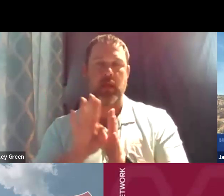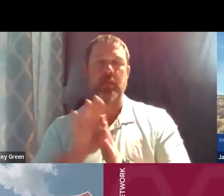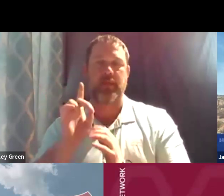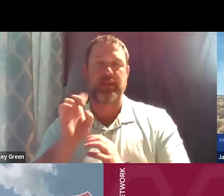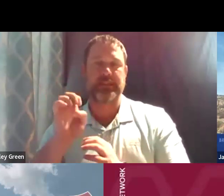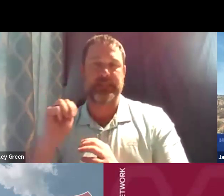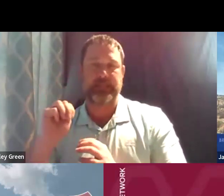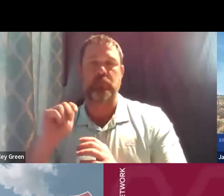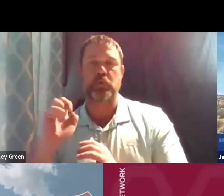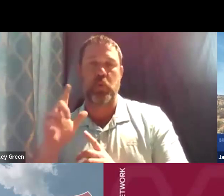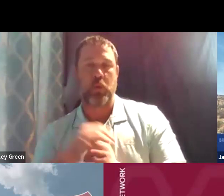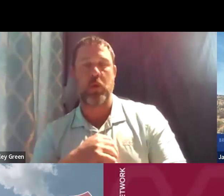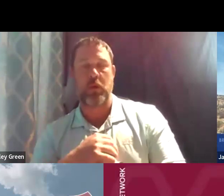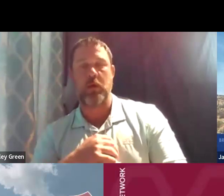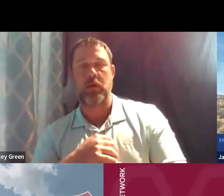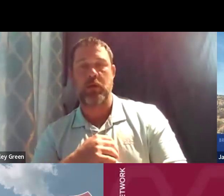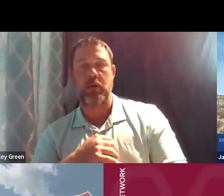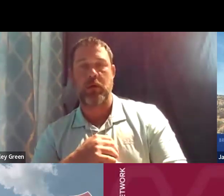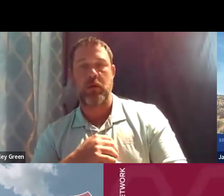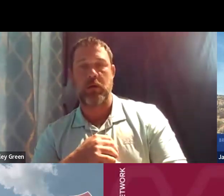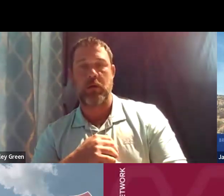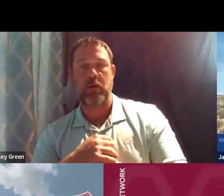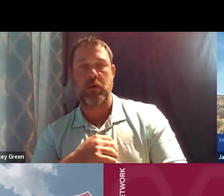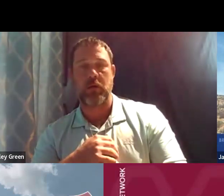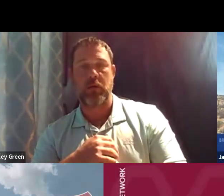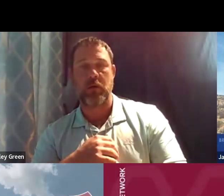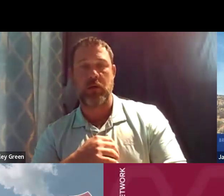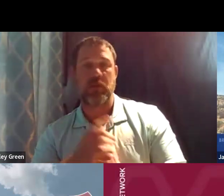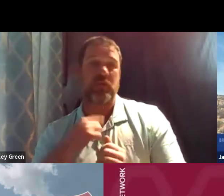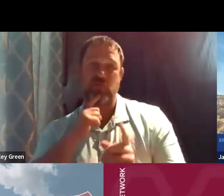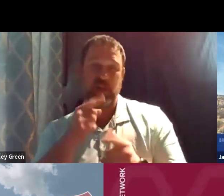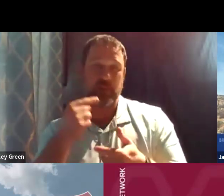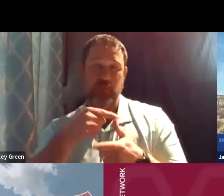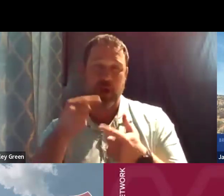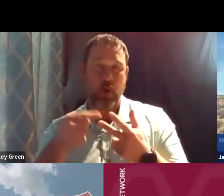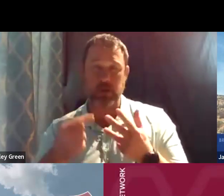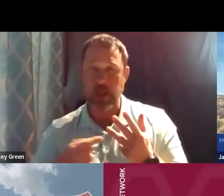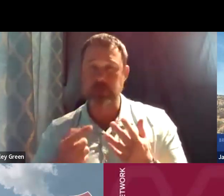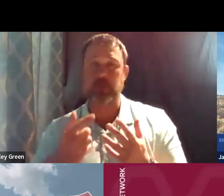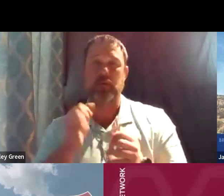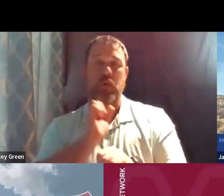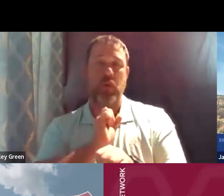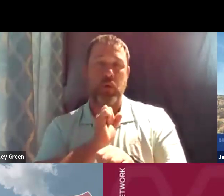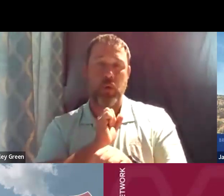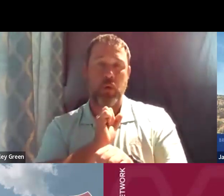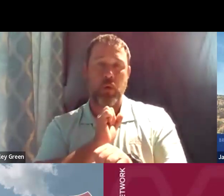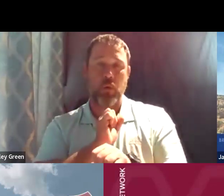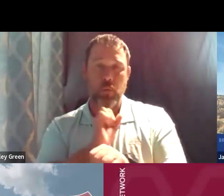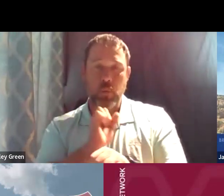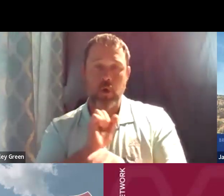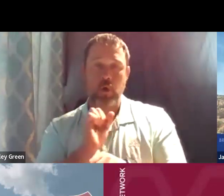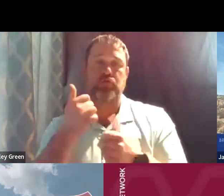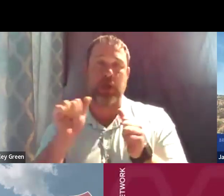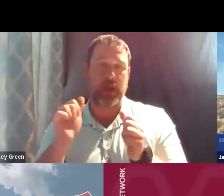tool. So we've just been really prioritizing other things, like working with y'all to try to